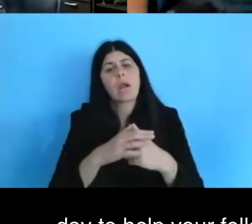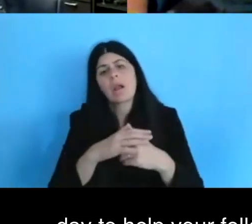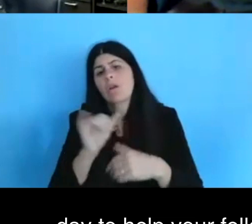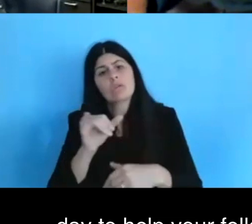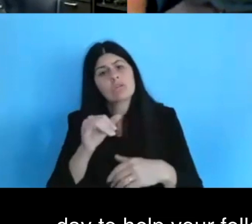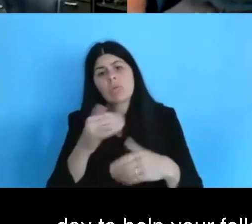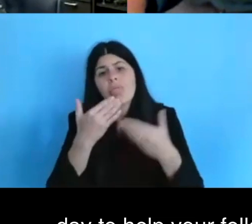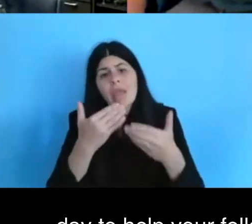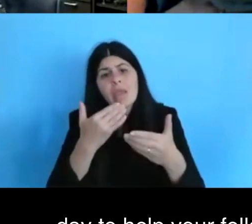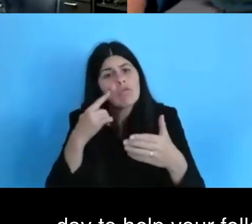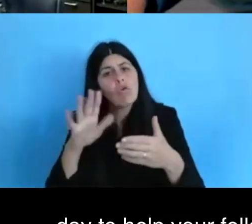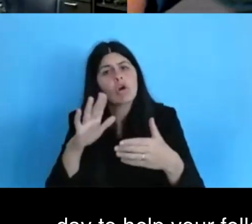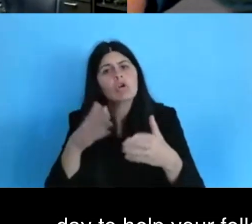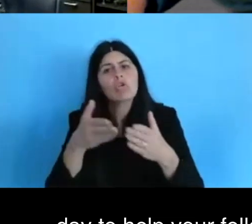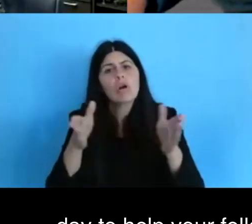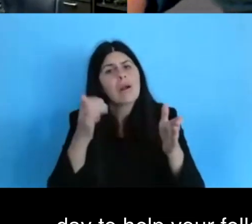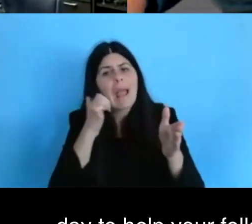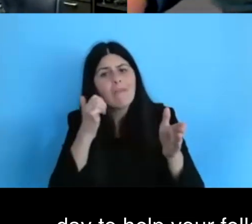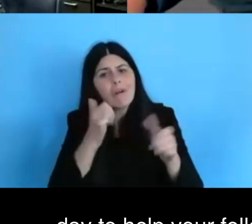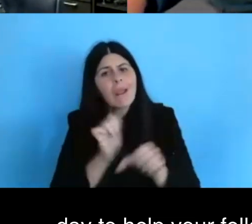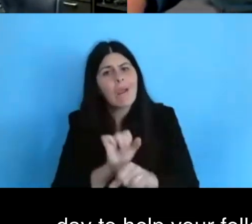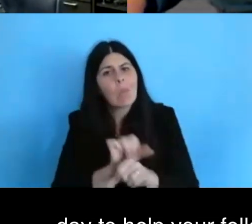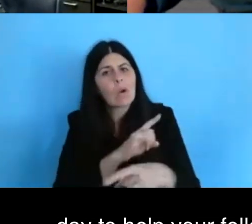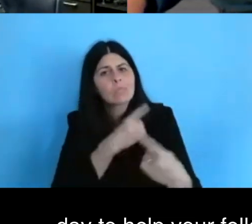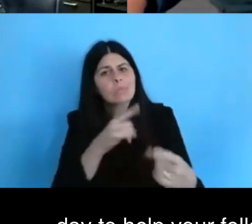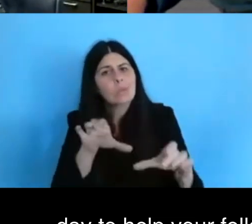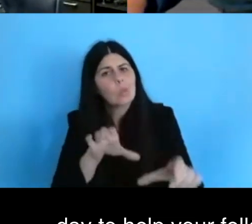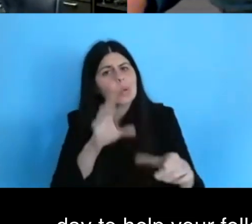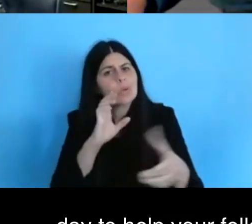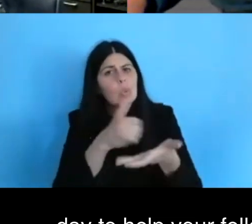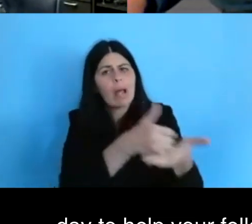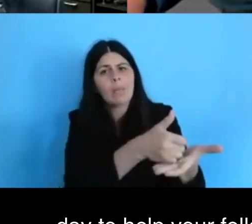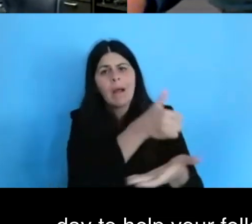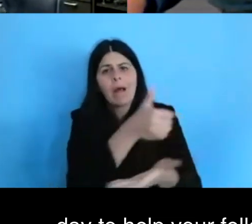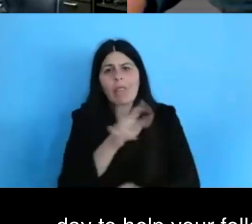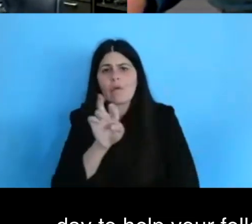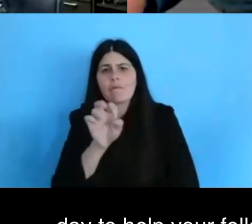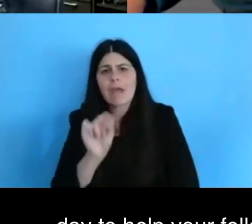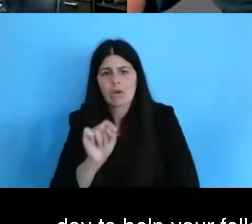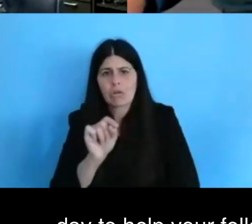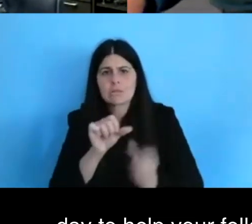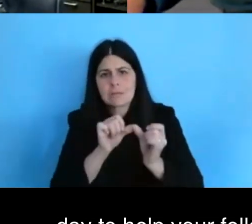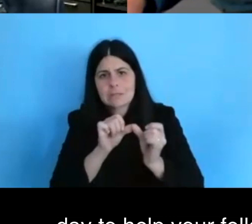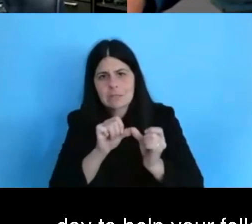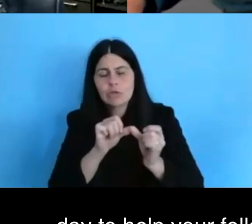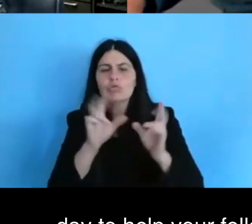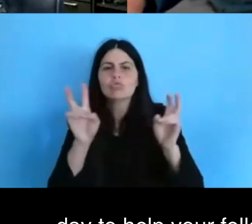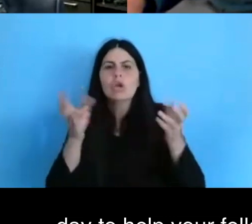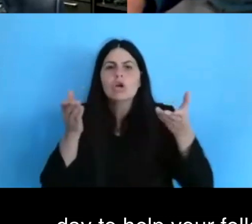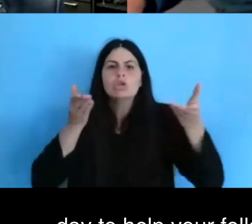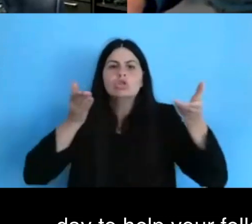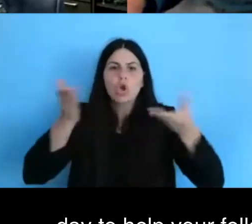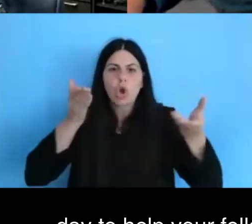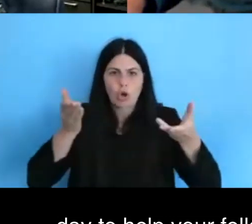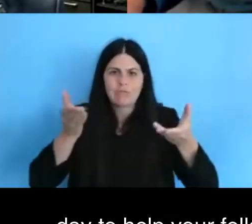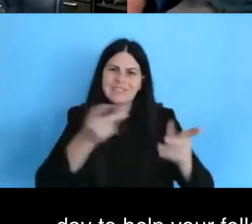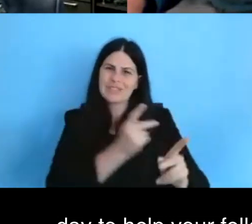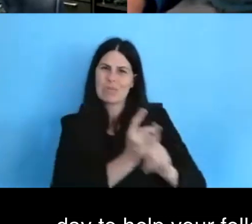help your fellow veterans to continue to serve, to borrow from